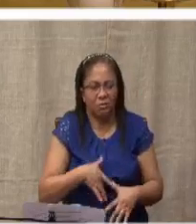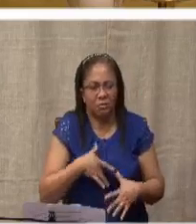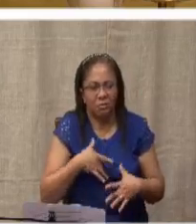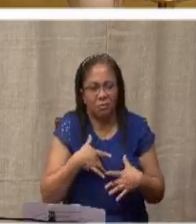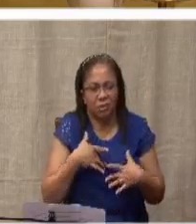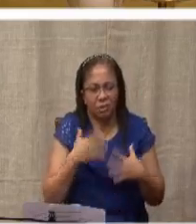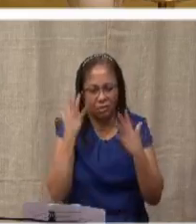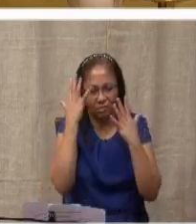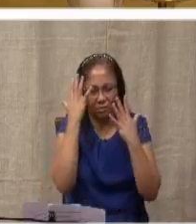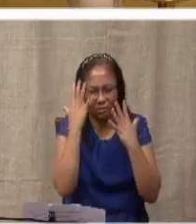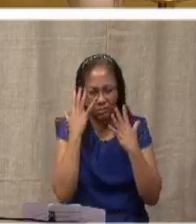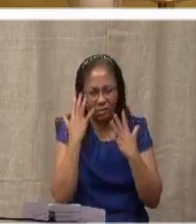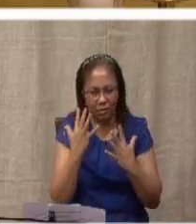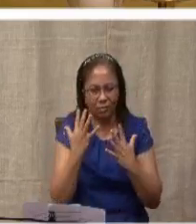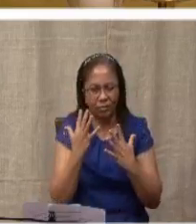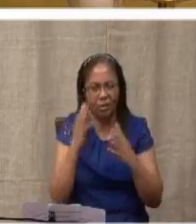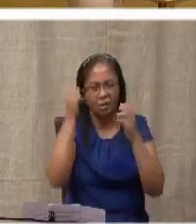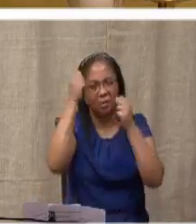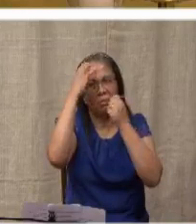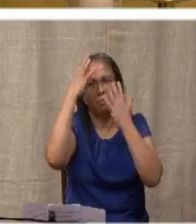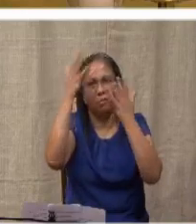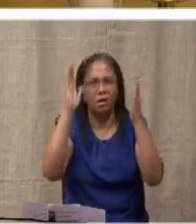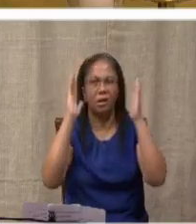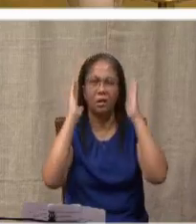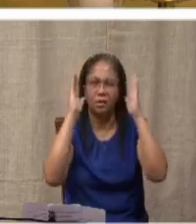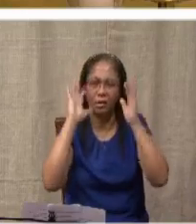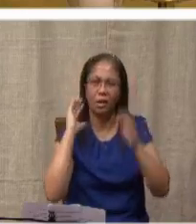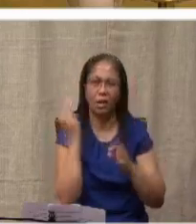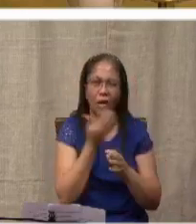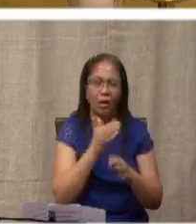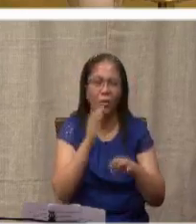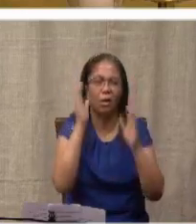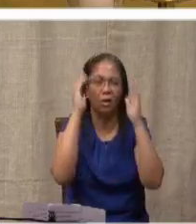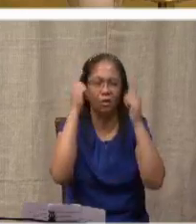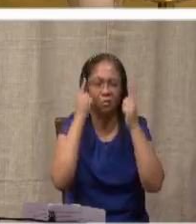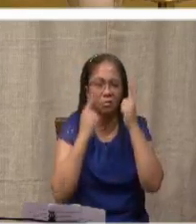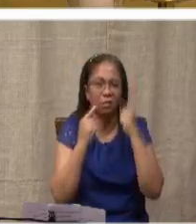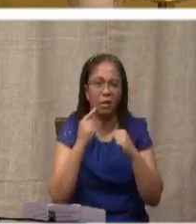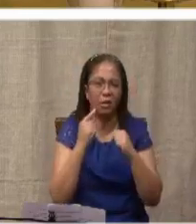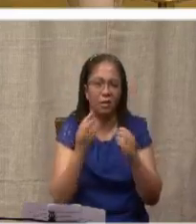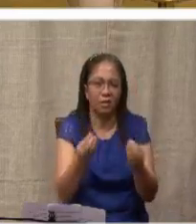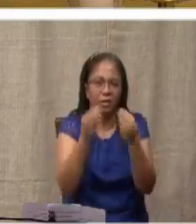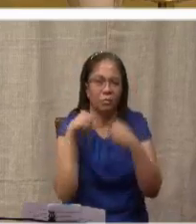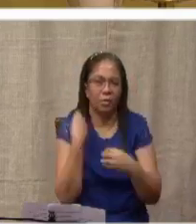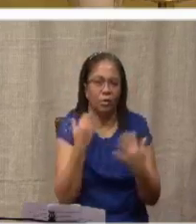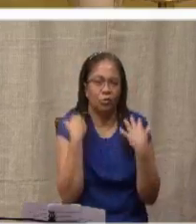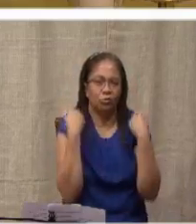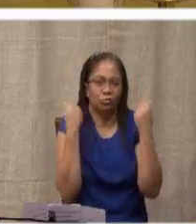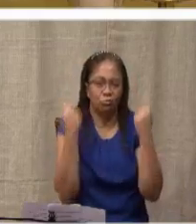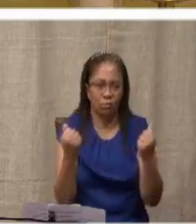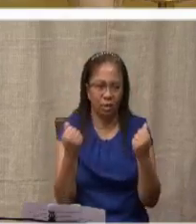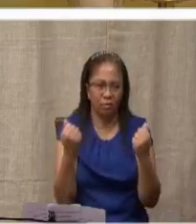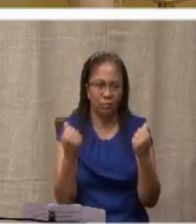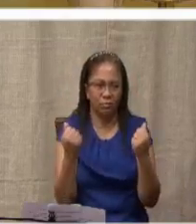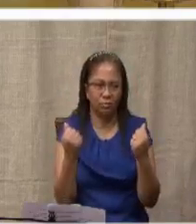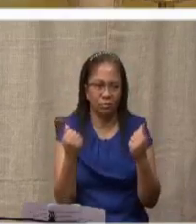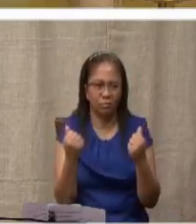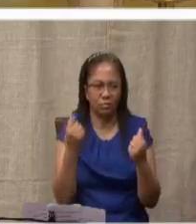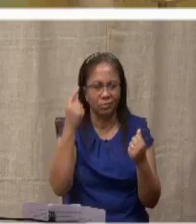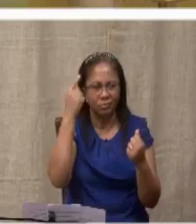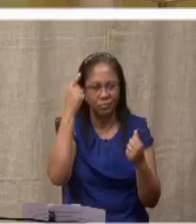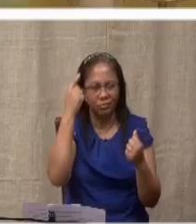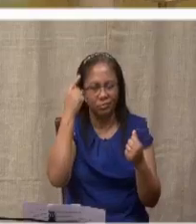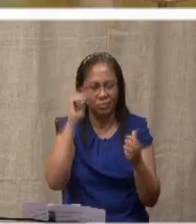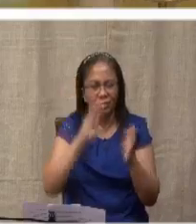father that you you hear our cry and give us the courage lord to be to be a